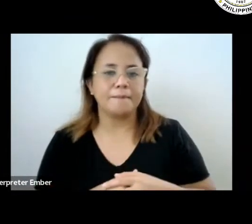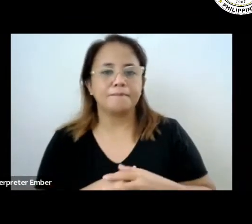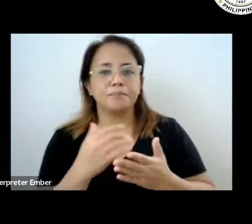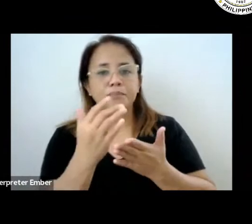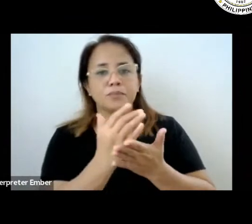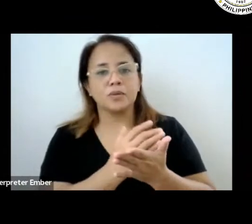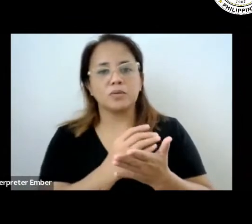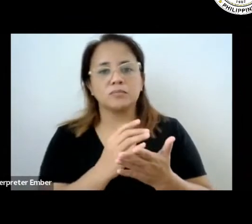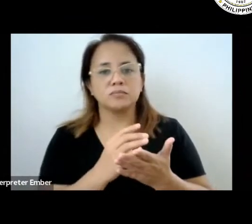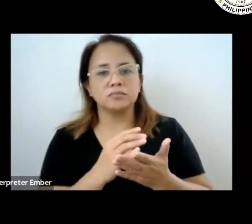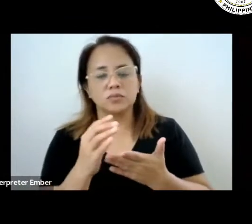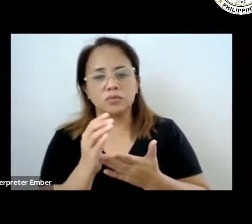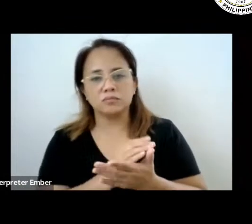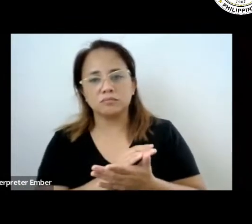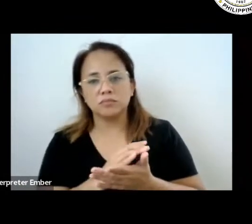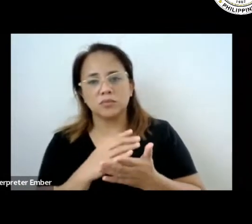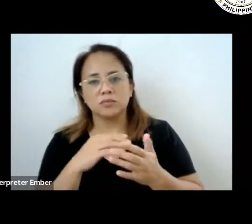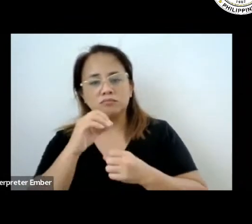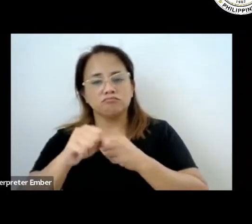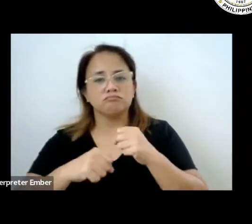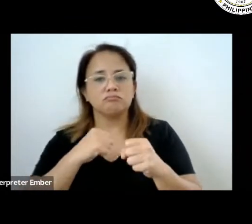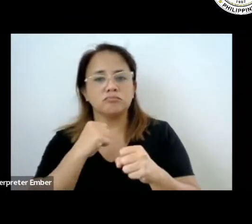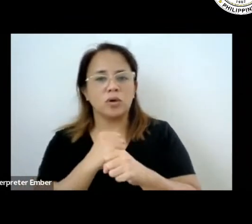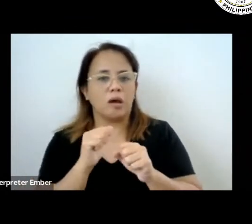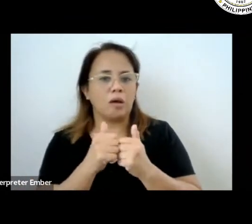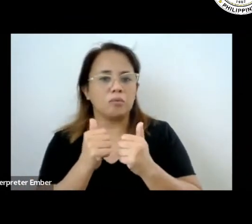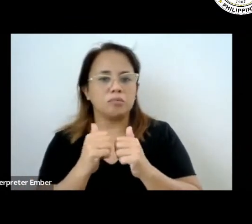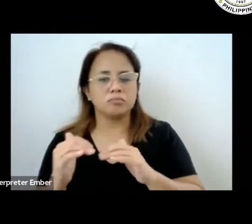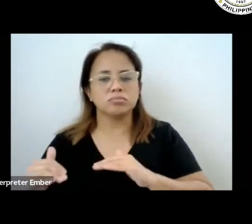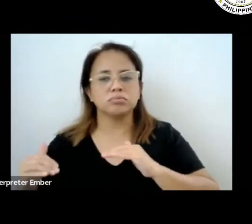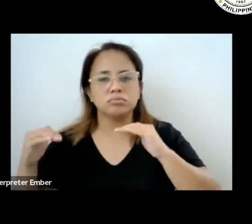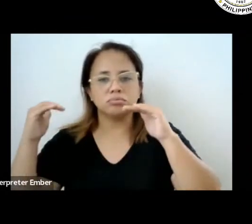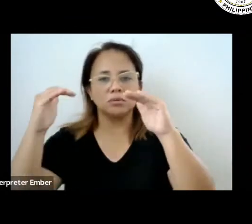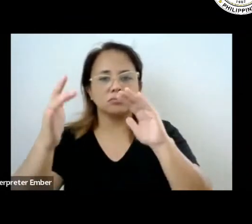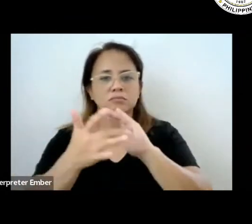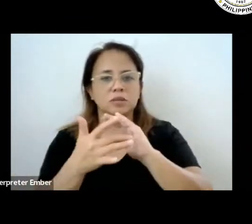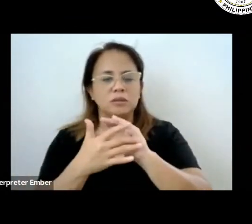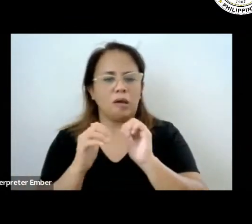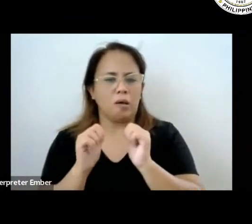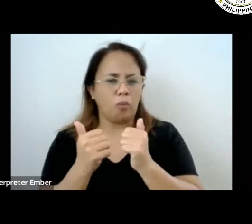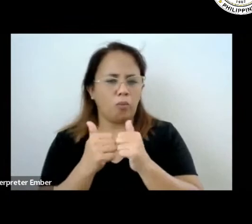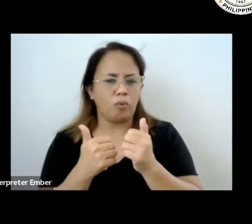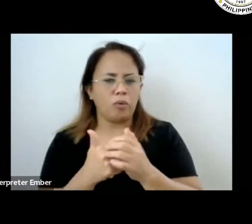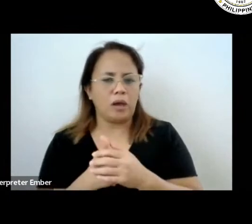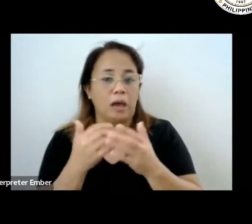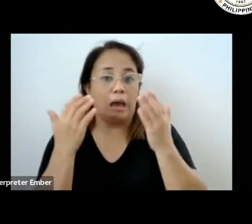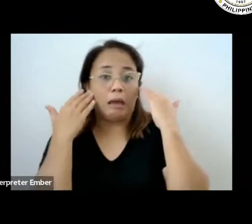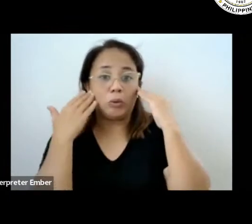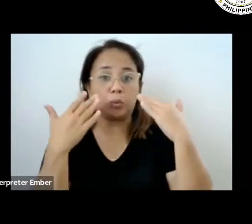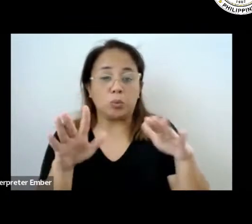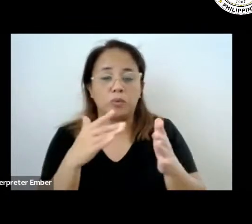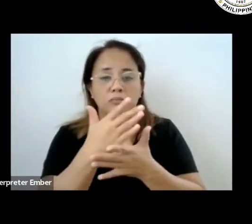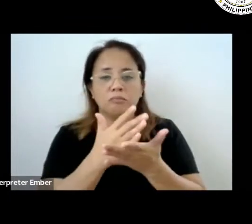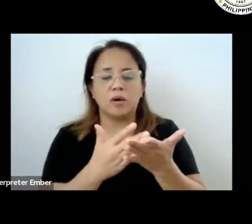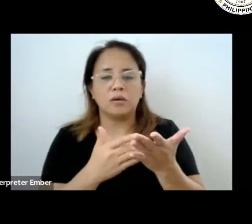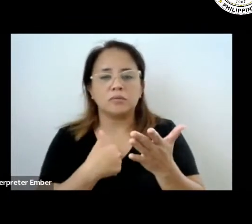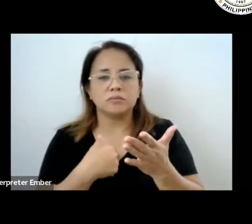whole year round? Opo, whole year round. Yes, what about for upskilling tungkol sa technology? I don't know if that's part of the